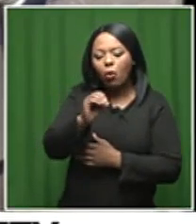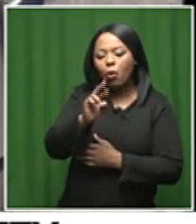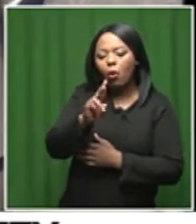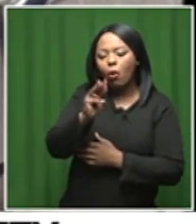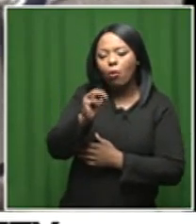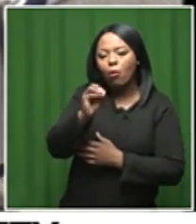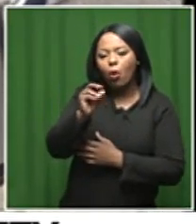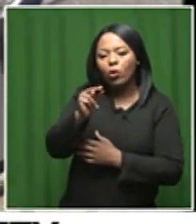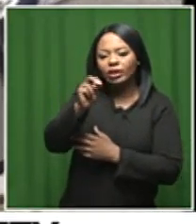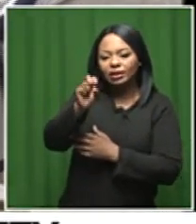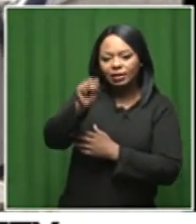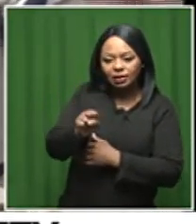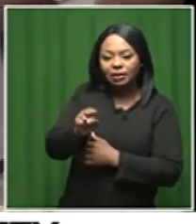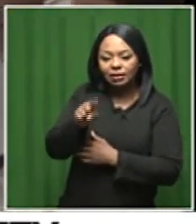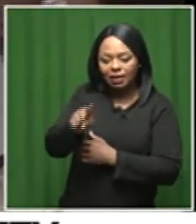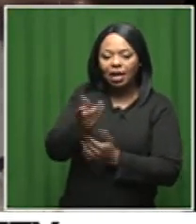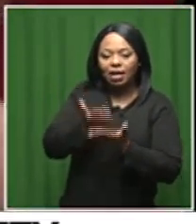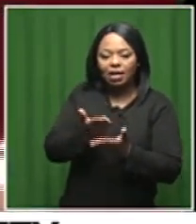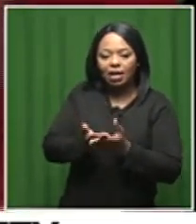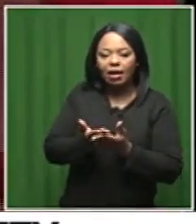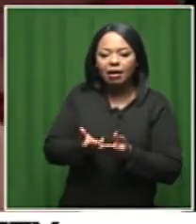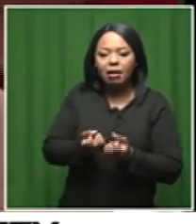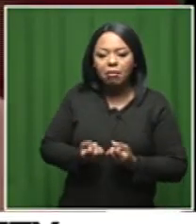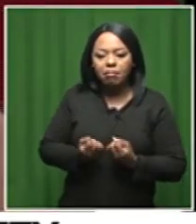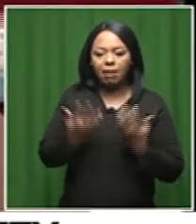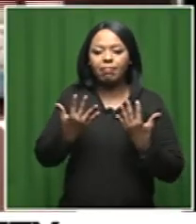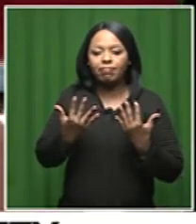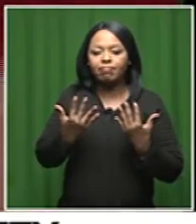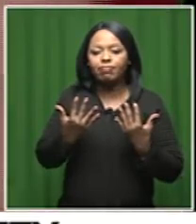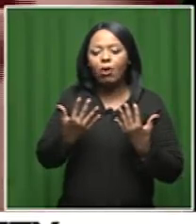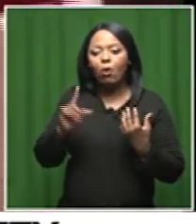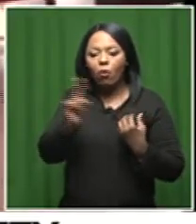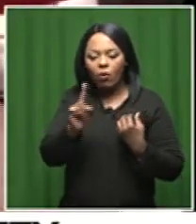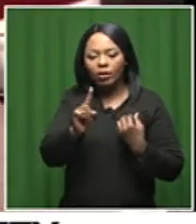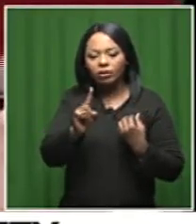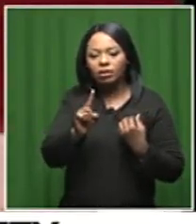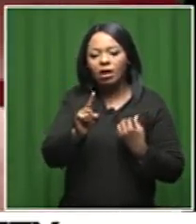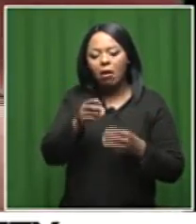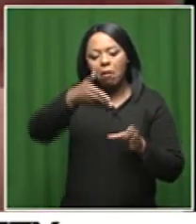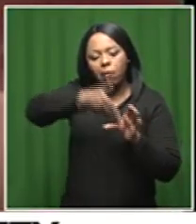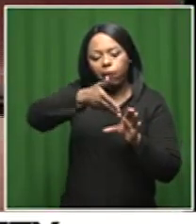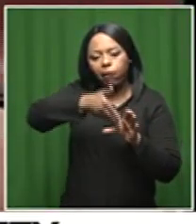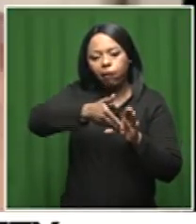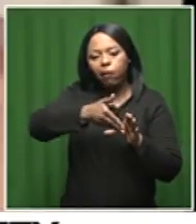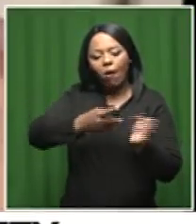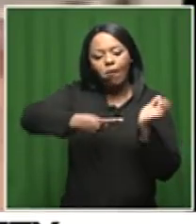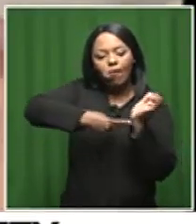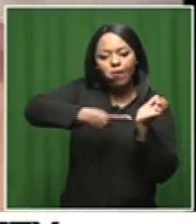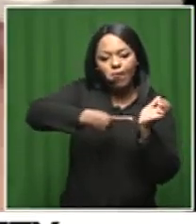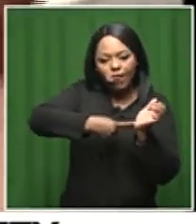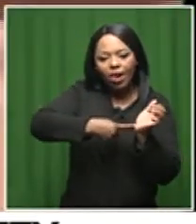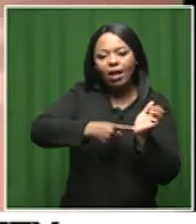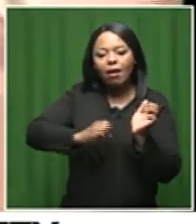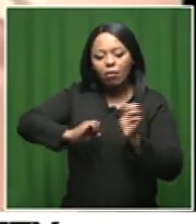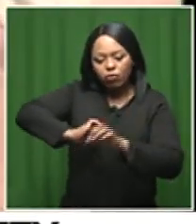lead to release of stem cells that are usually hidden in the bone marrow and go into the blood, and they